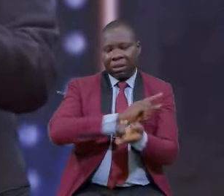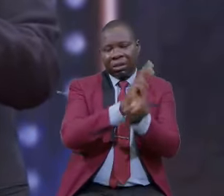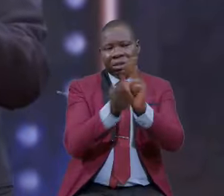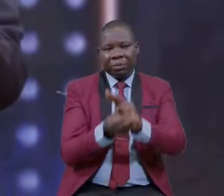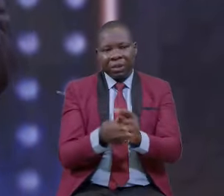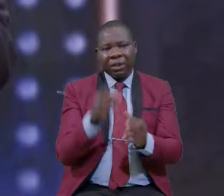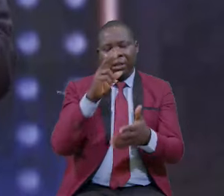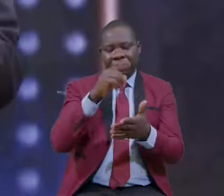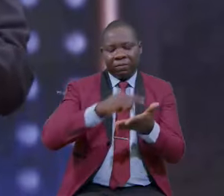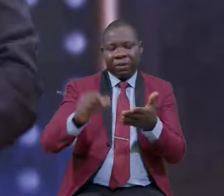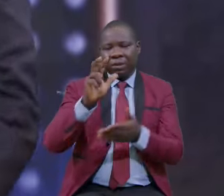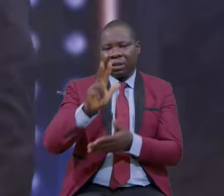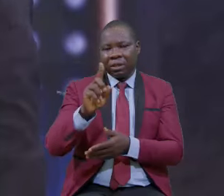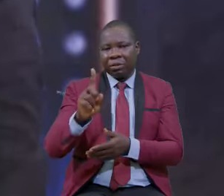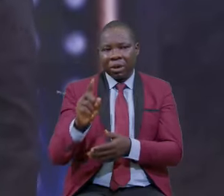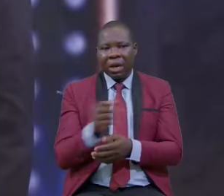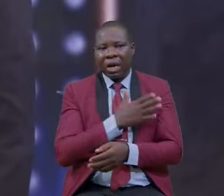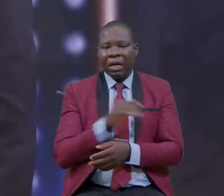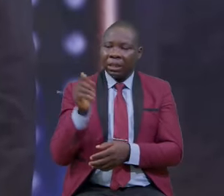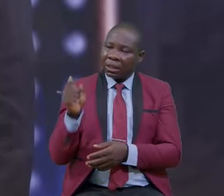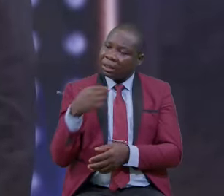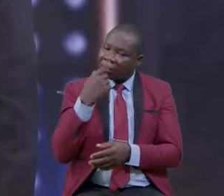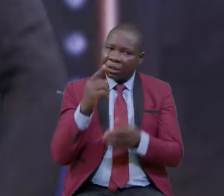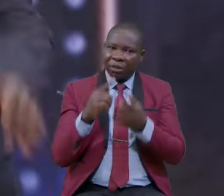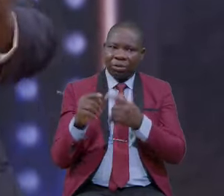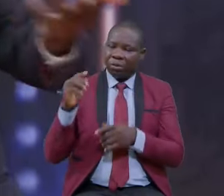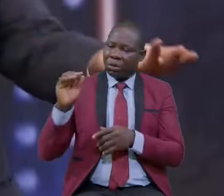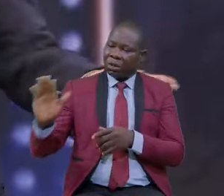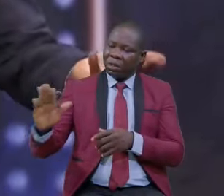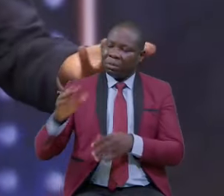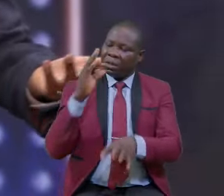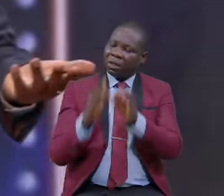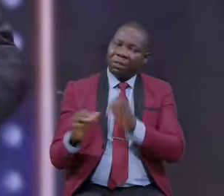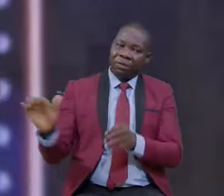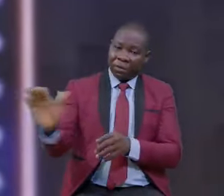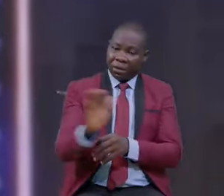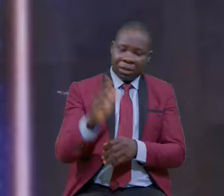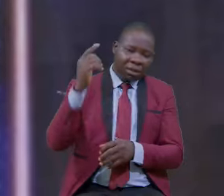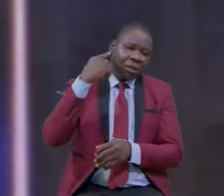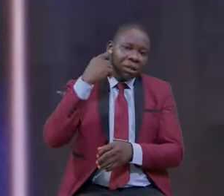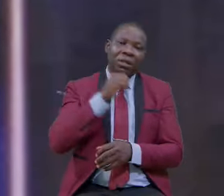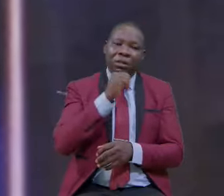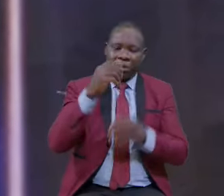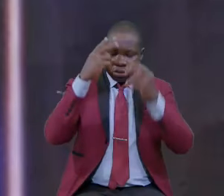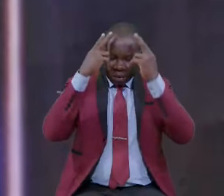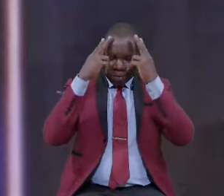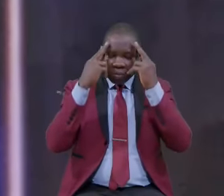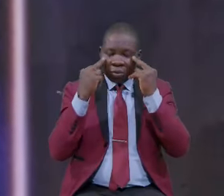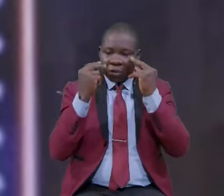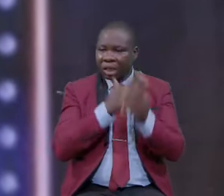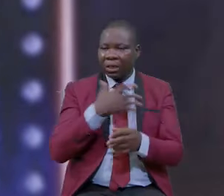him, if they hear not Moses and the prophets, neither will they